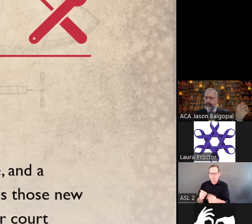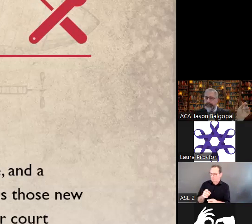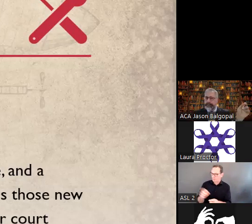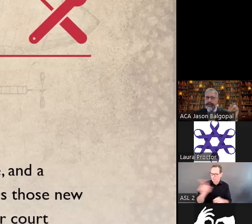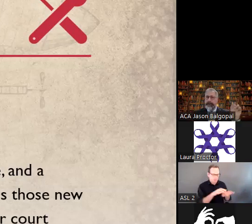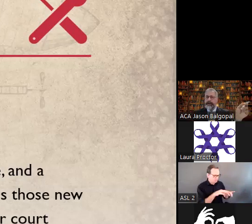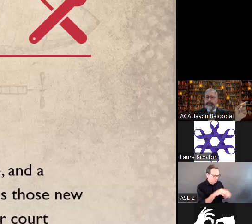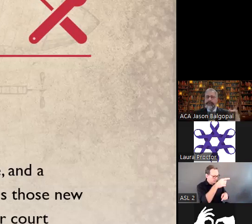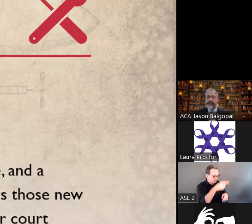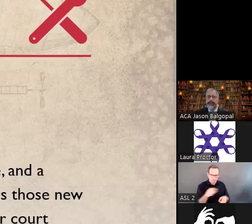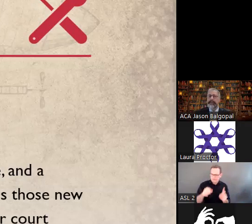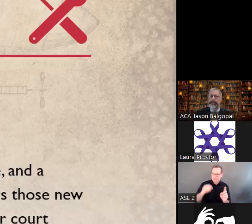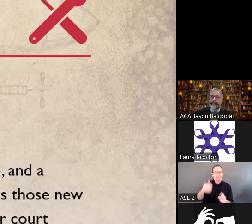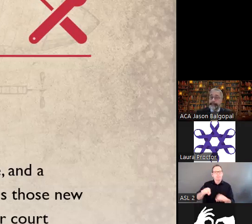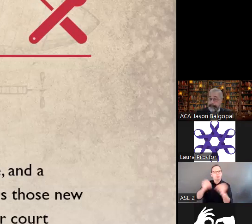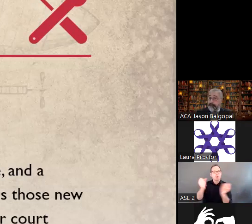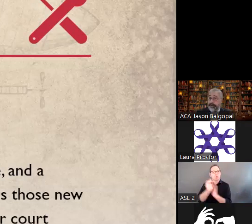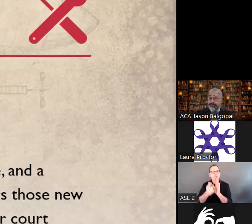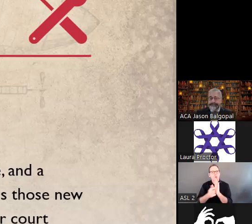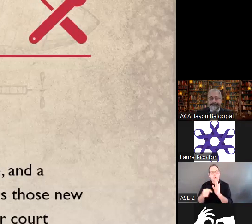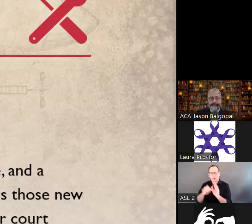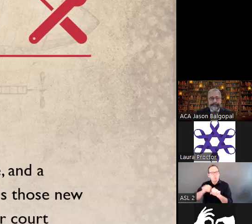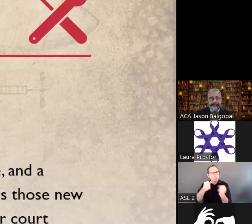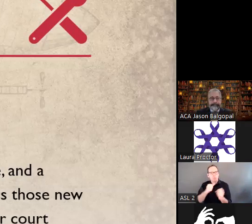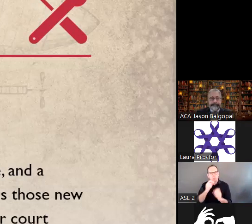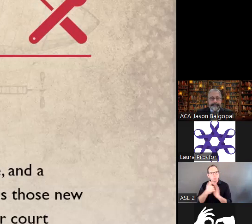that elderly lady, why are you with her? They can charge them.